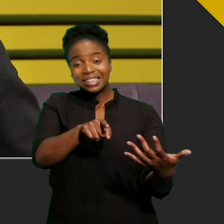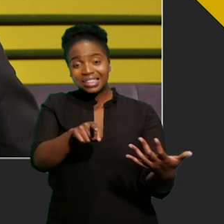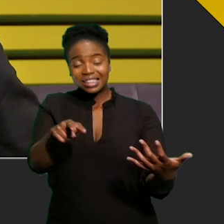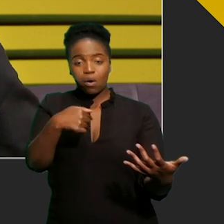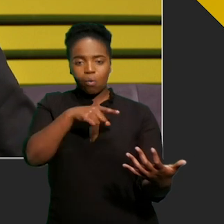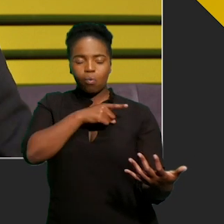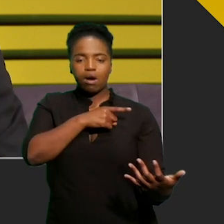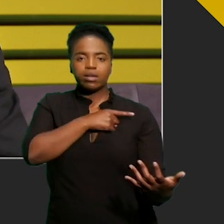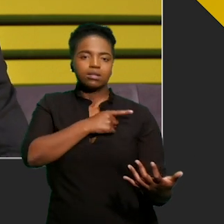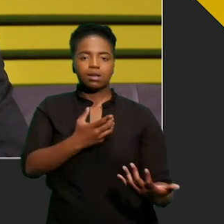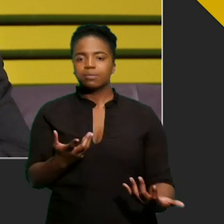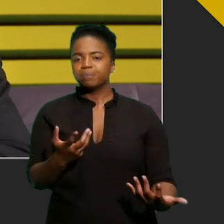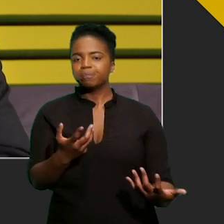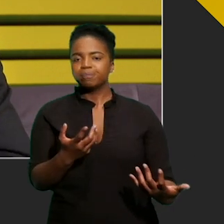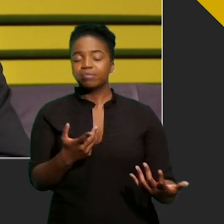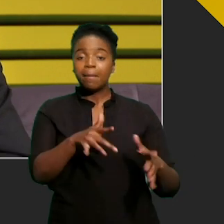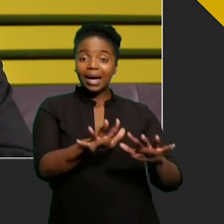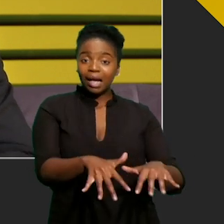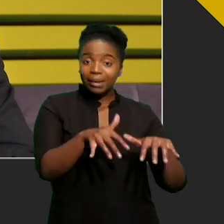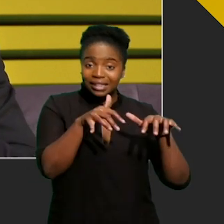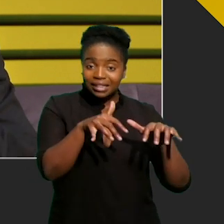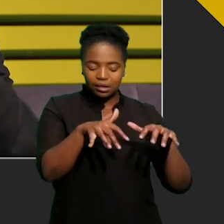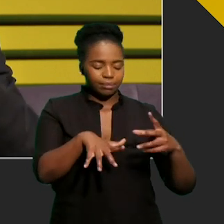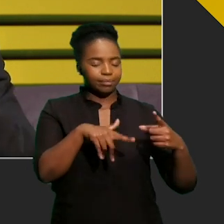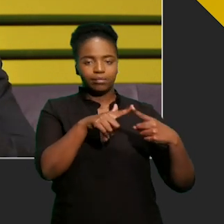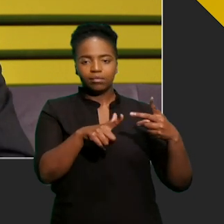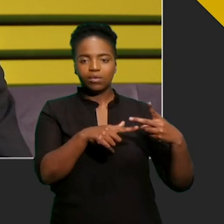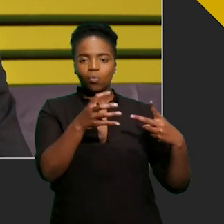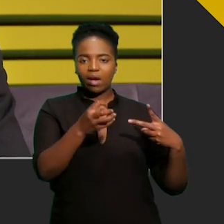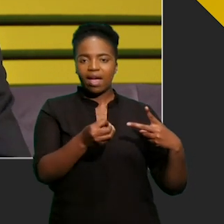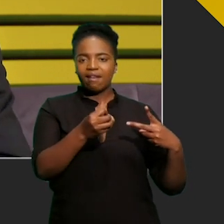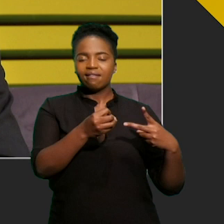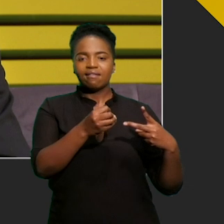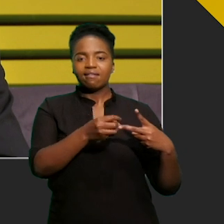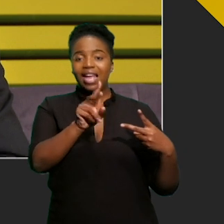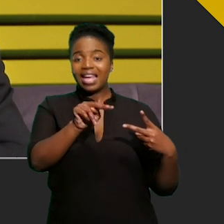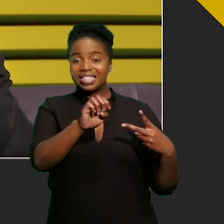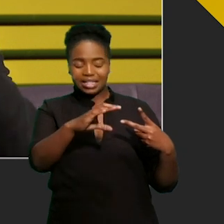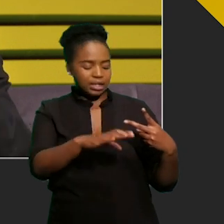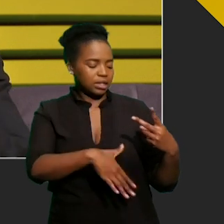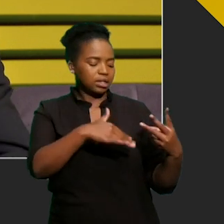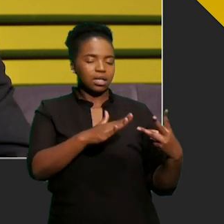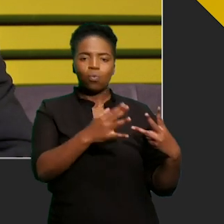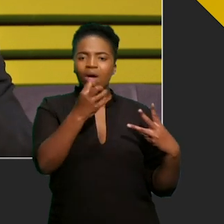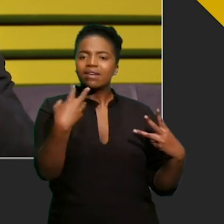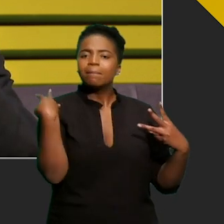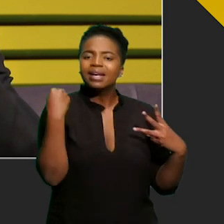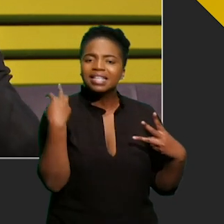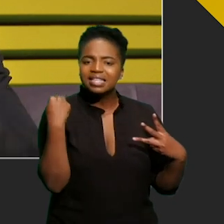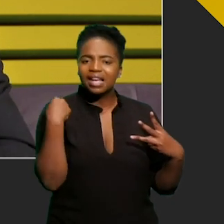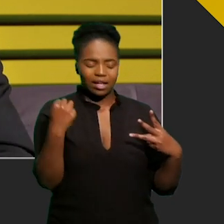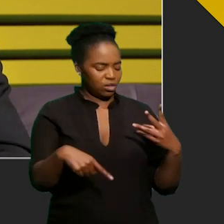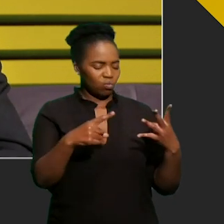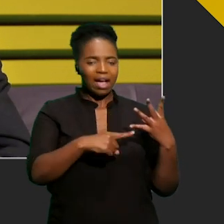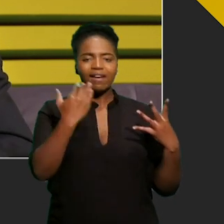fourth estate. Renali parliament, Renali executive, the president's office and ministers, Renali